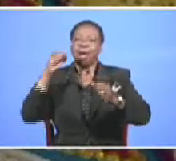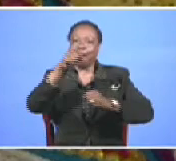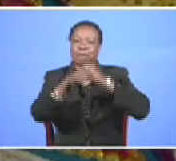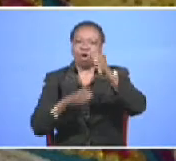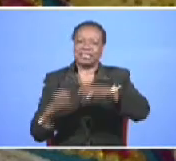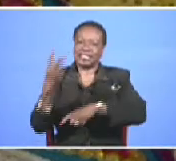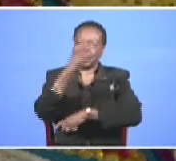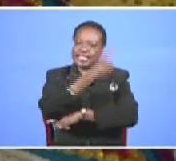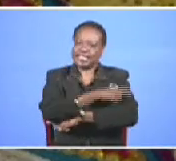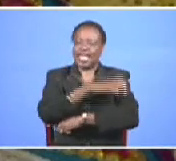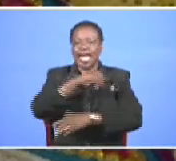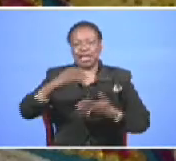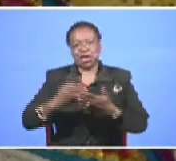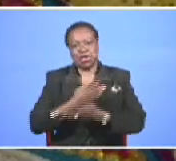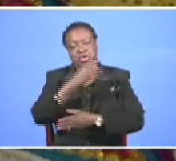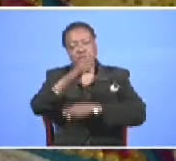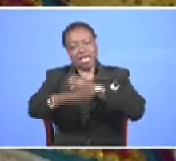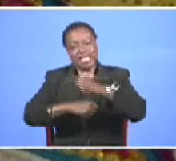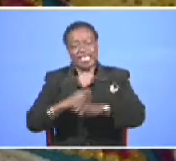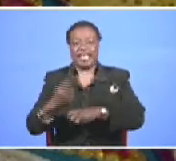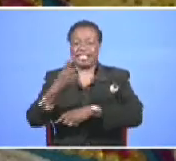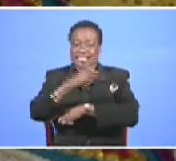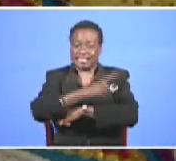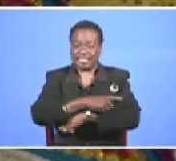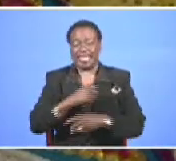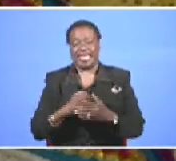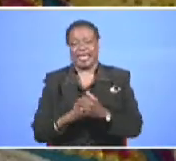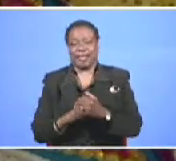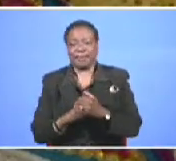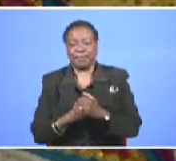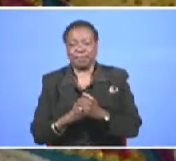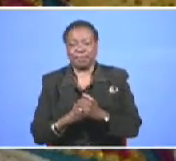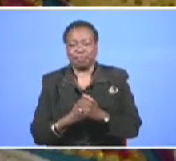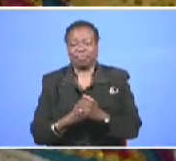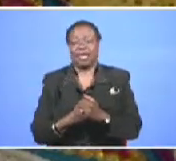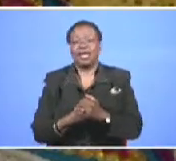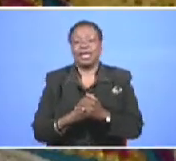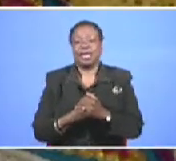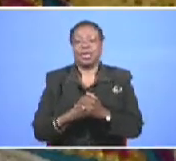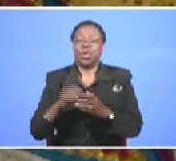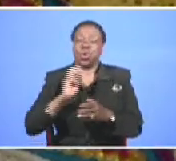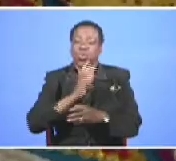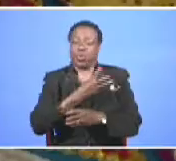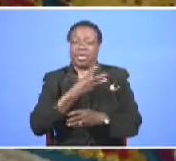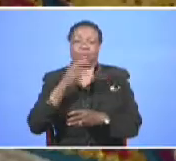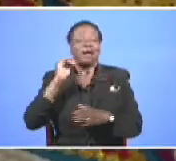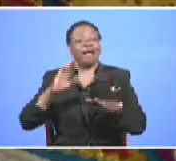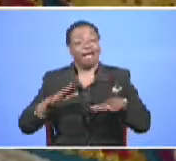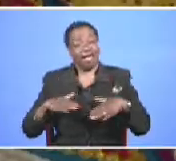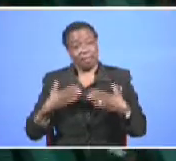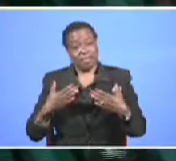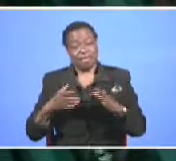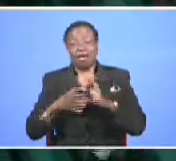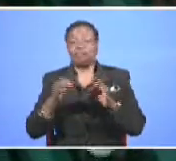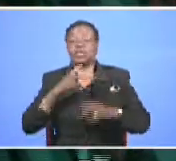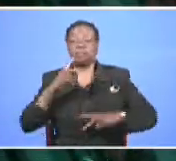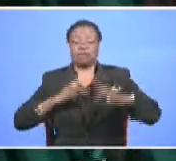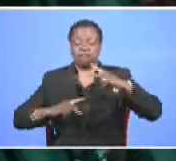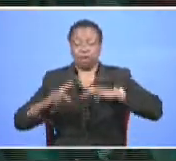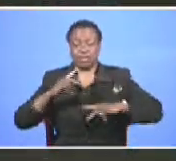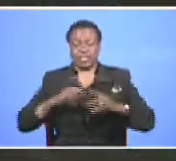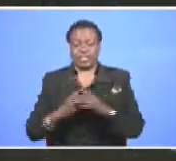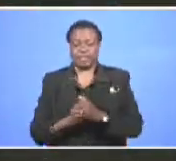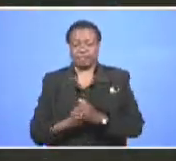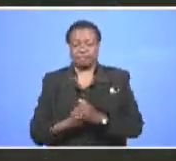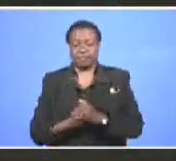or not we would have done the New Year's Day theme on Boxing Day and switched them around. But we were quite happy with our performance. Judges also